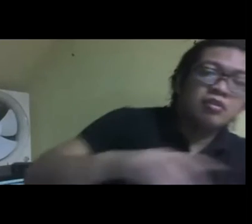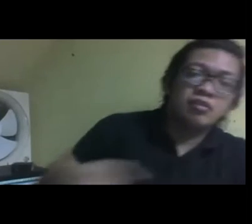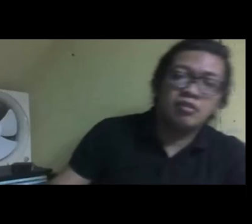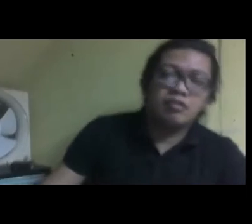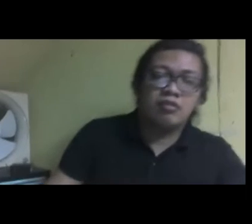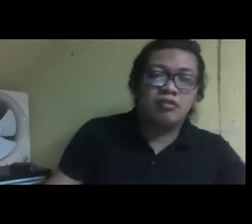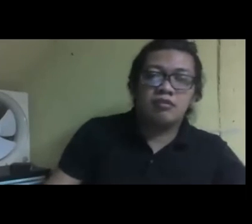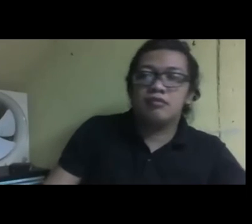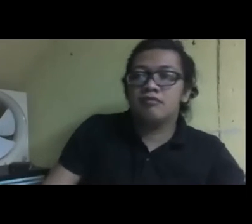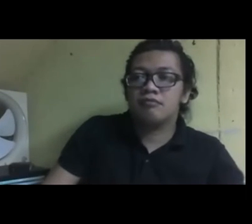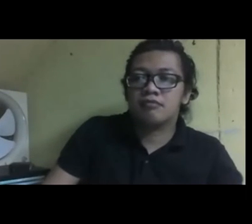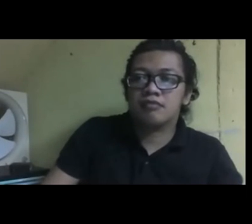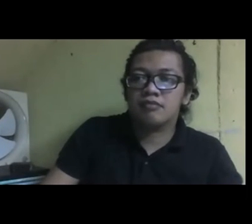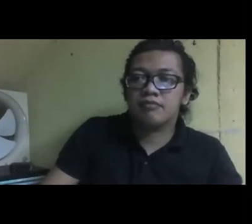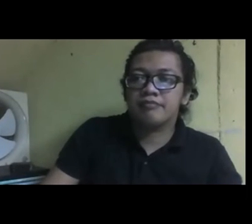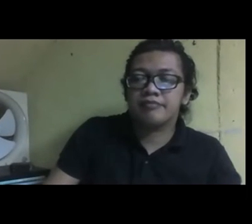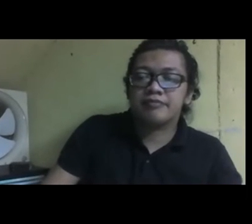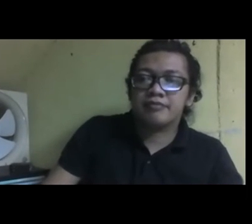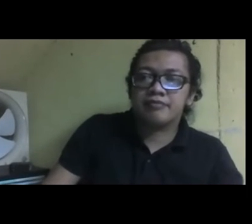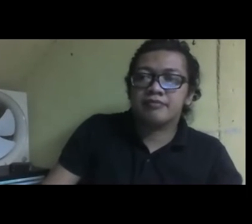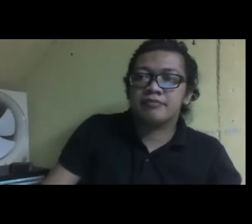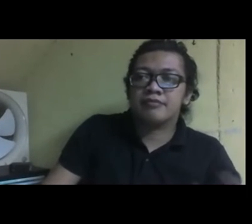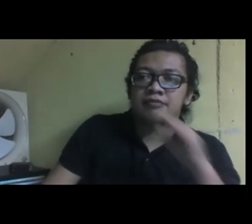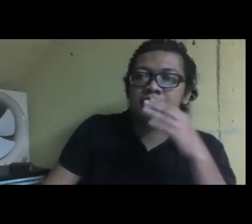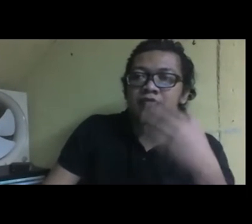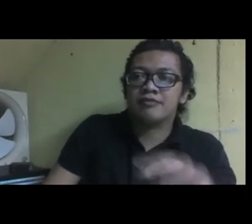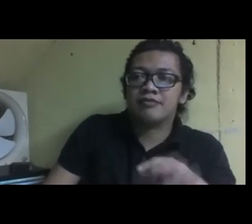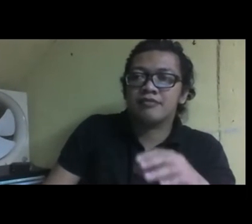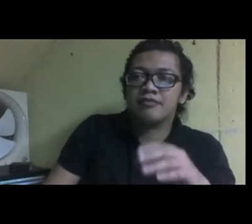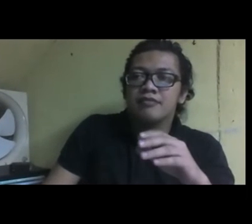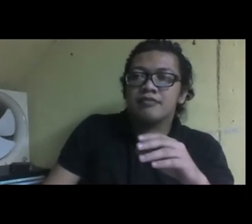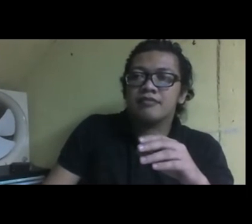Who is presenting? Okay, Nat, go ahead.